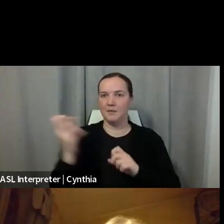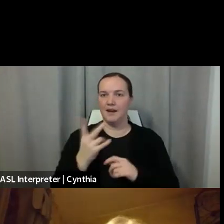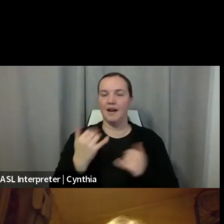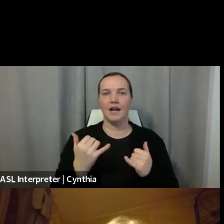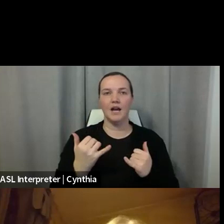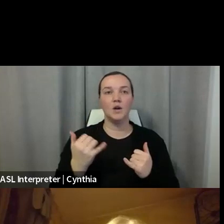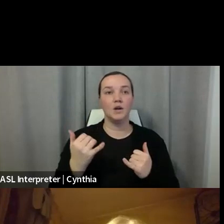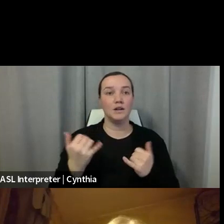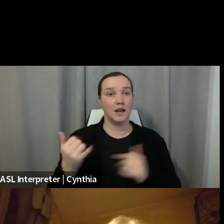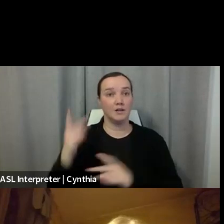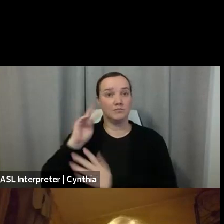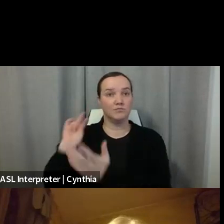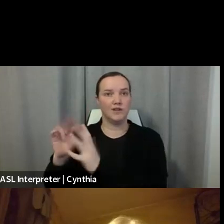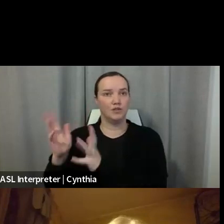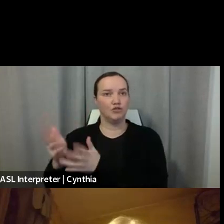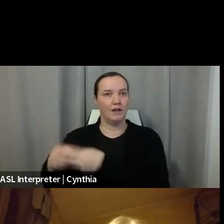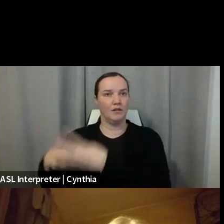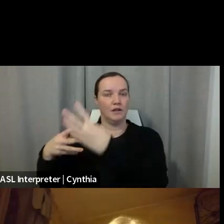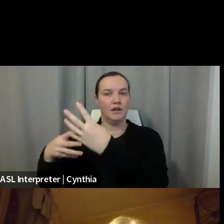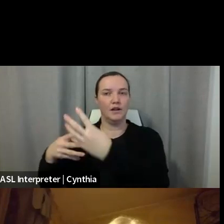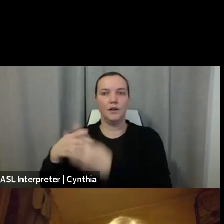the chat, we've had Grace,